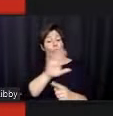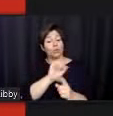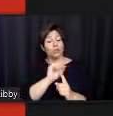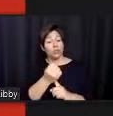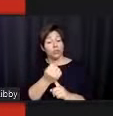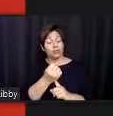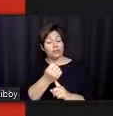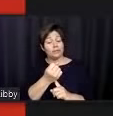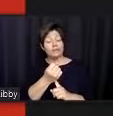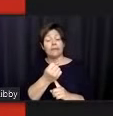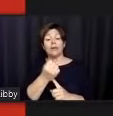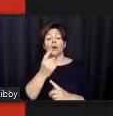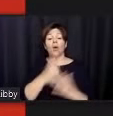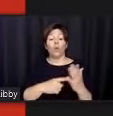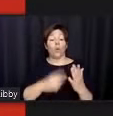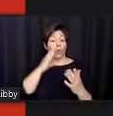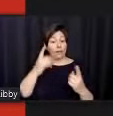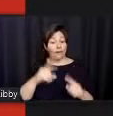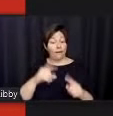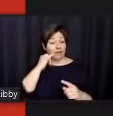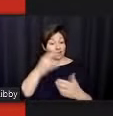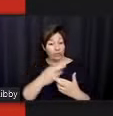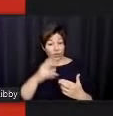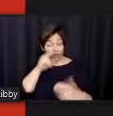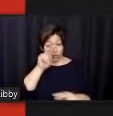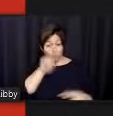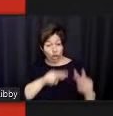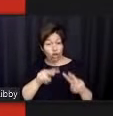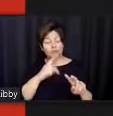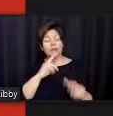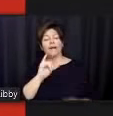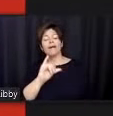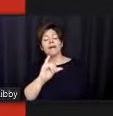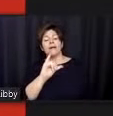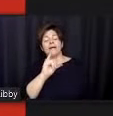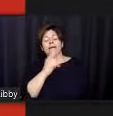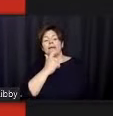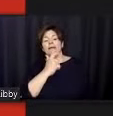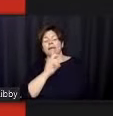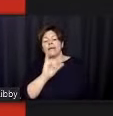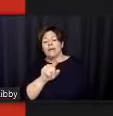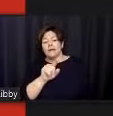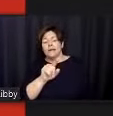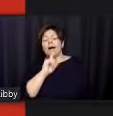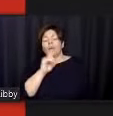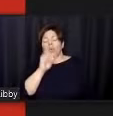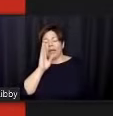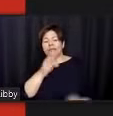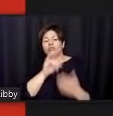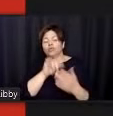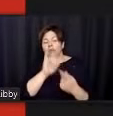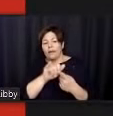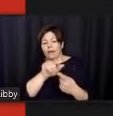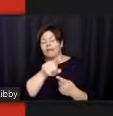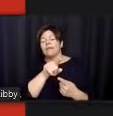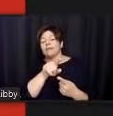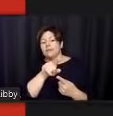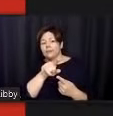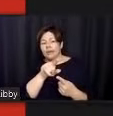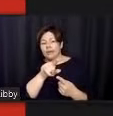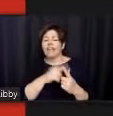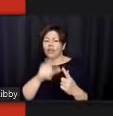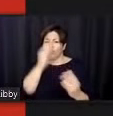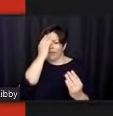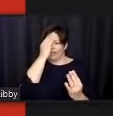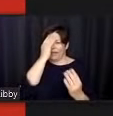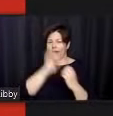it will allow you to start thinking and start paying attention and thinking about what you can do and how you need to